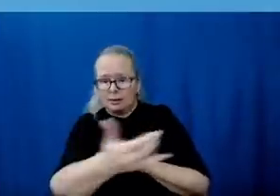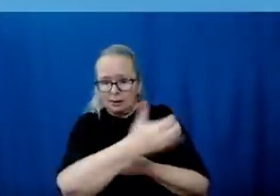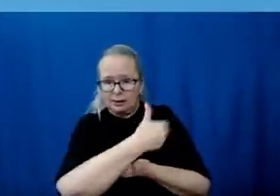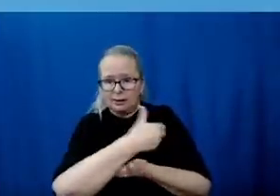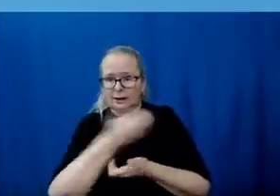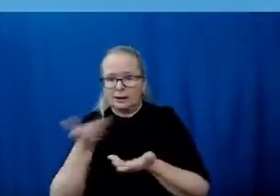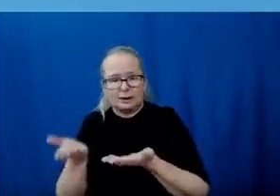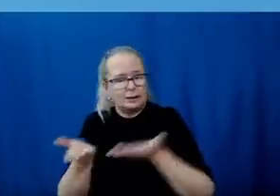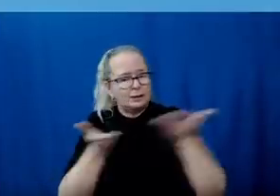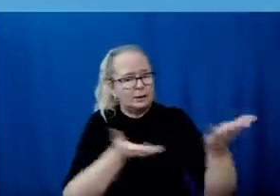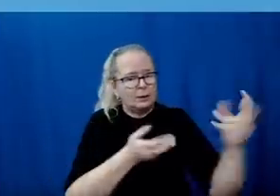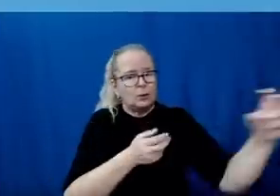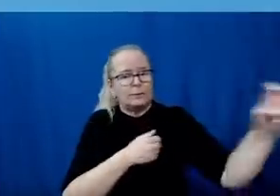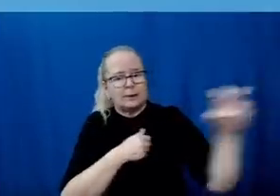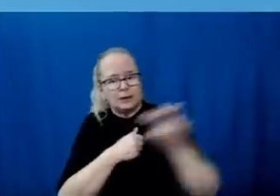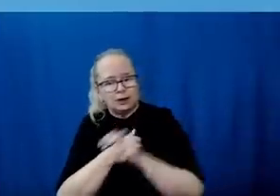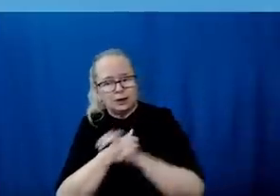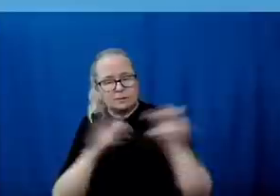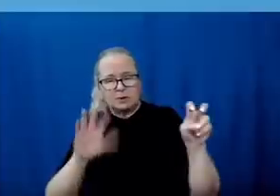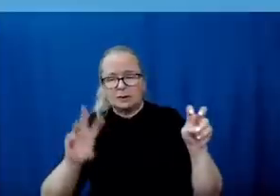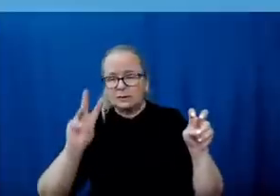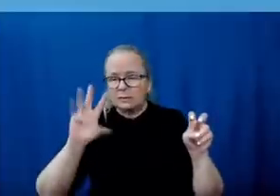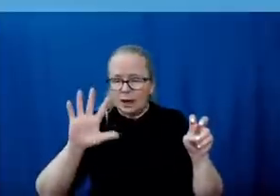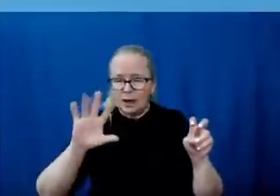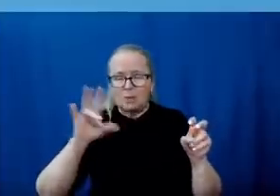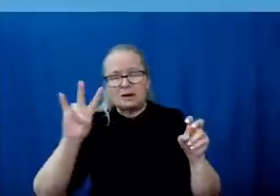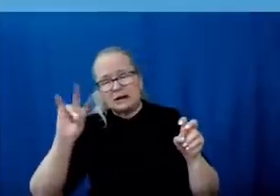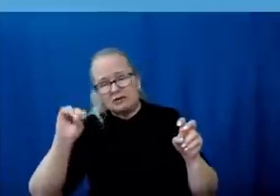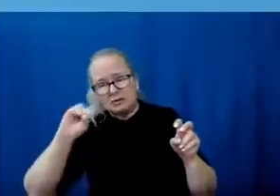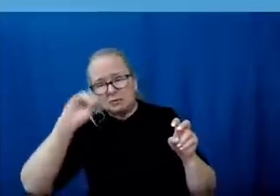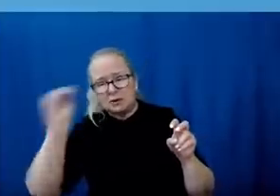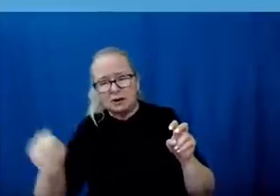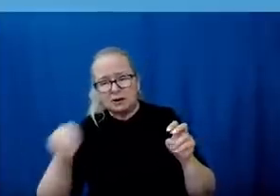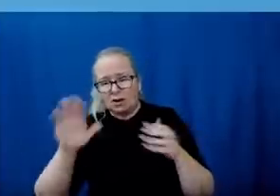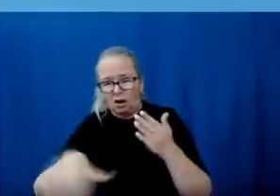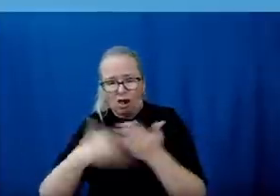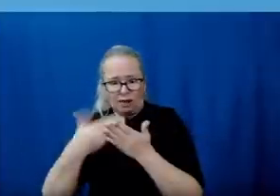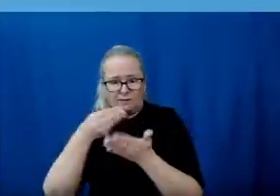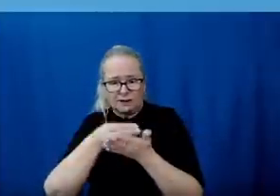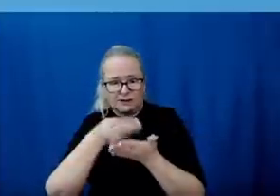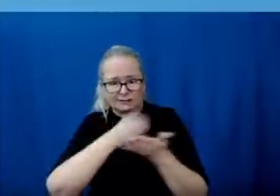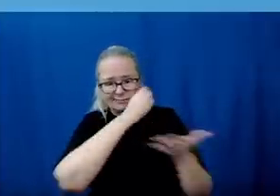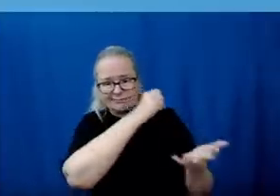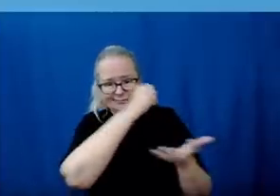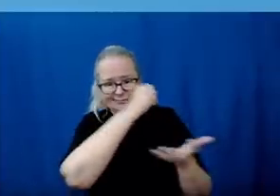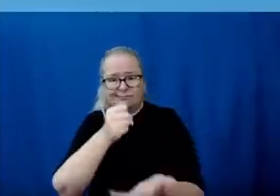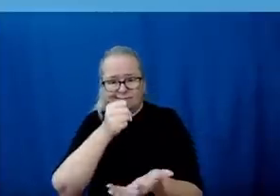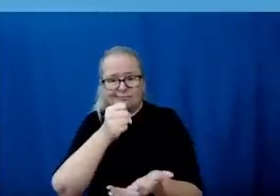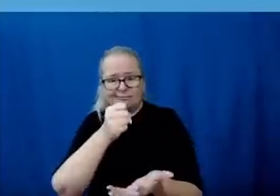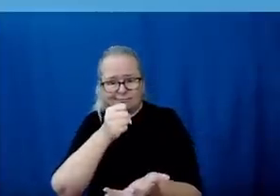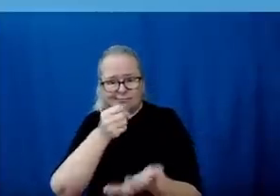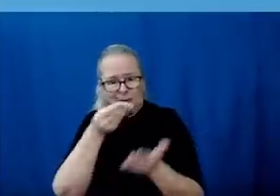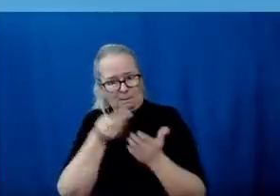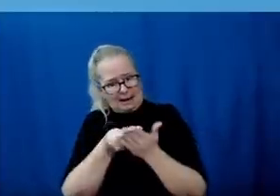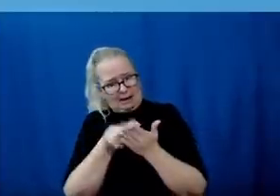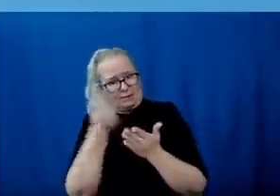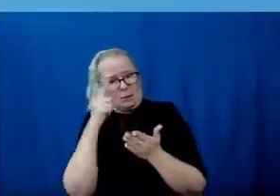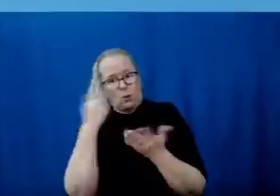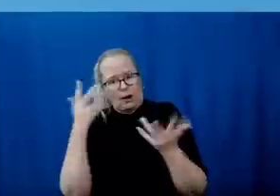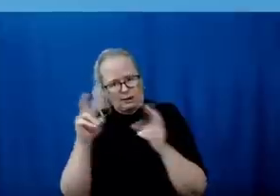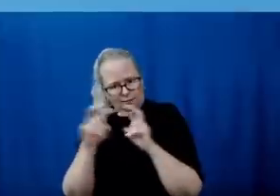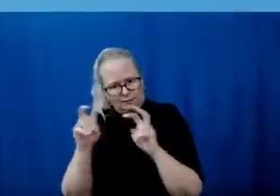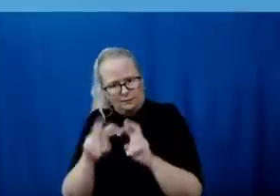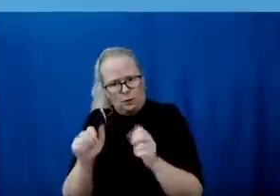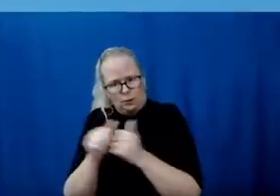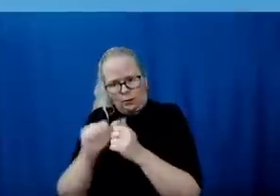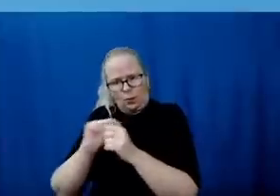transport. And right now, that's about 65 or 70% of the cost of doing that type of work. And we've already got money to